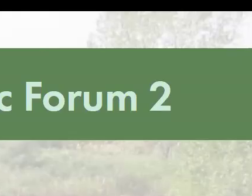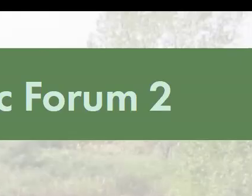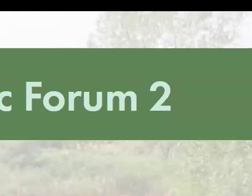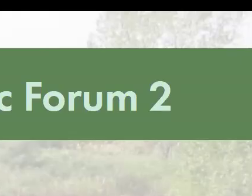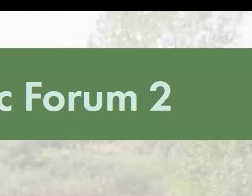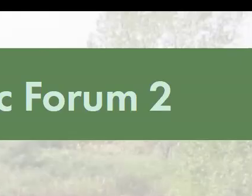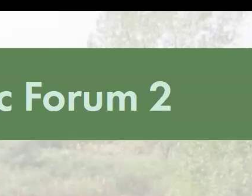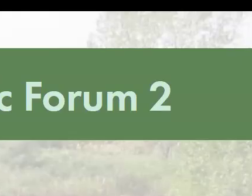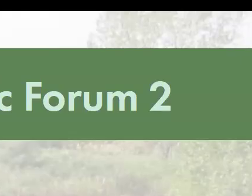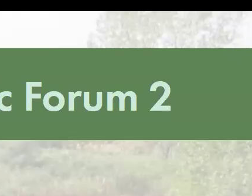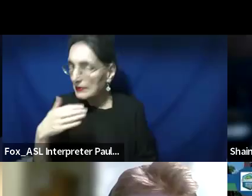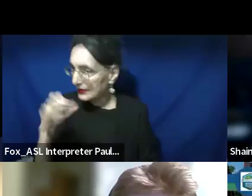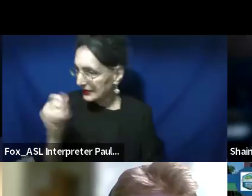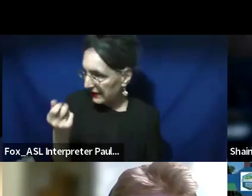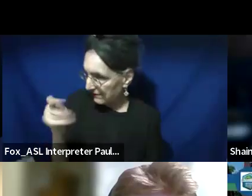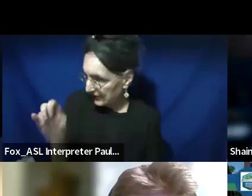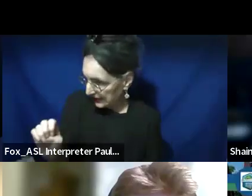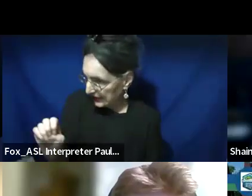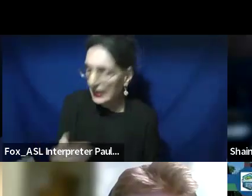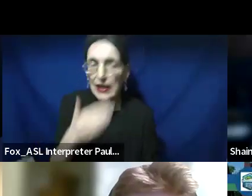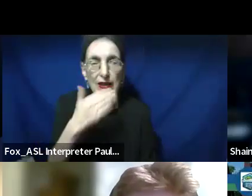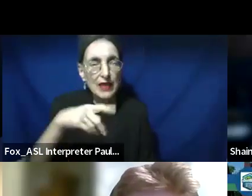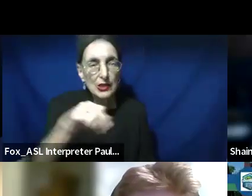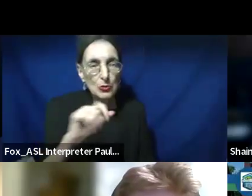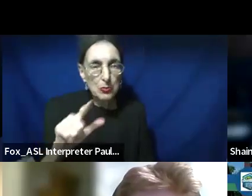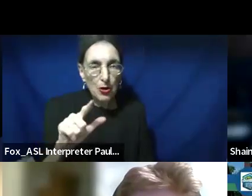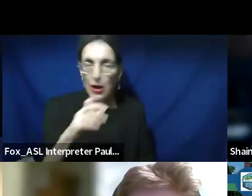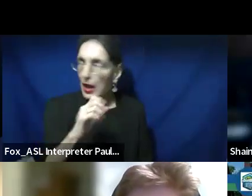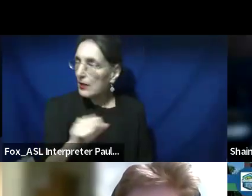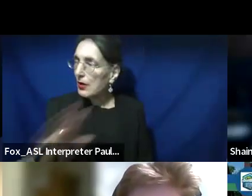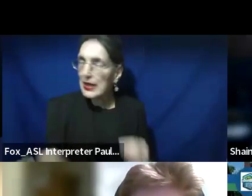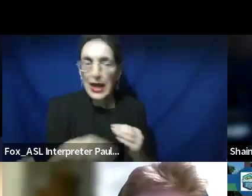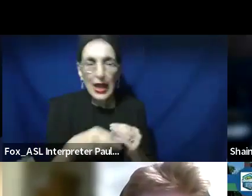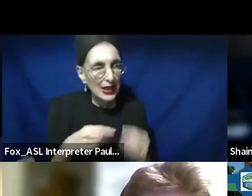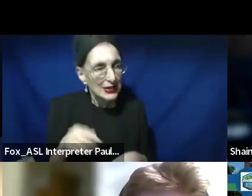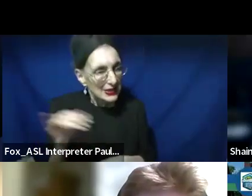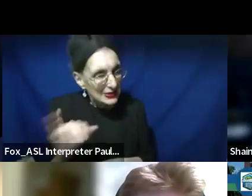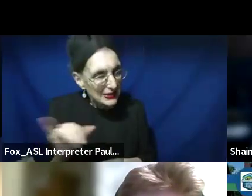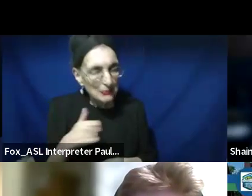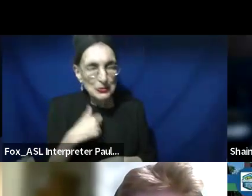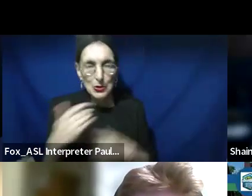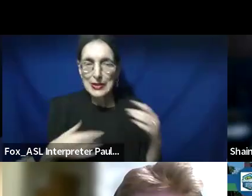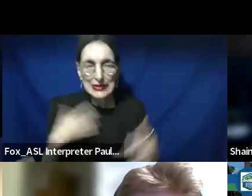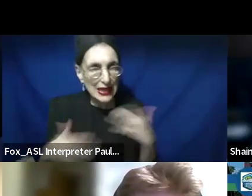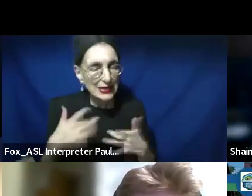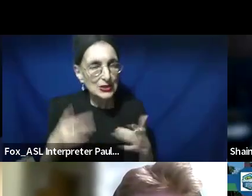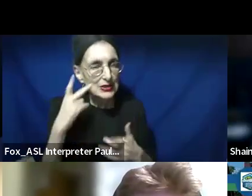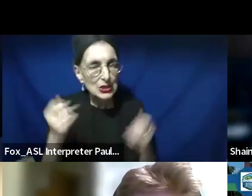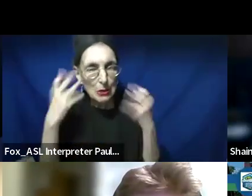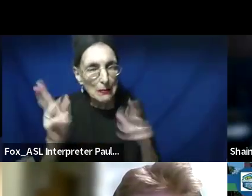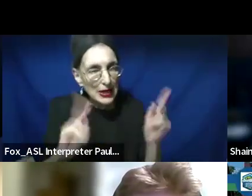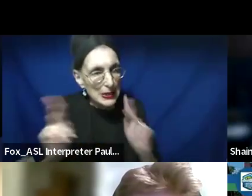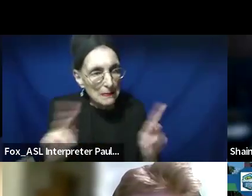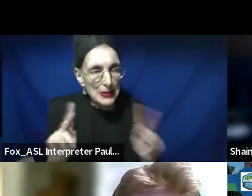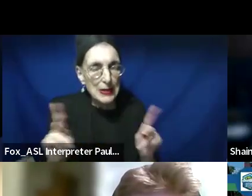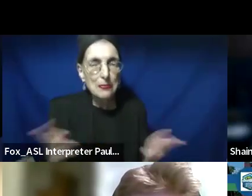everyone. I would add the same sentiments that I was just so excited to see so many people around the screen and just such a large number of folks who are